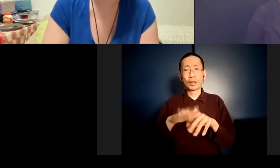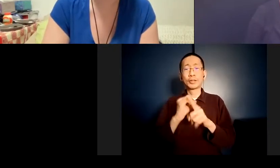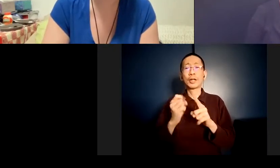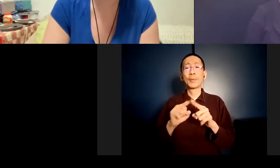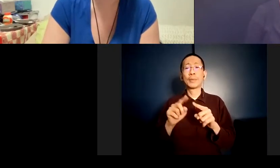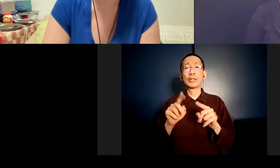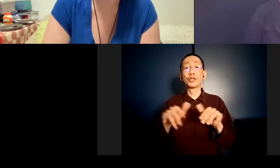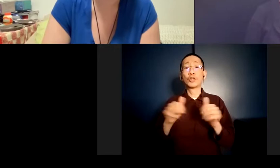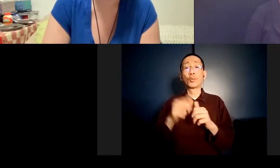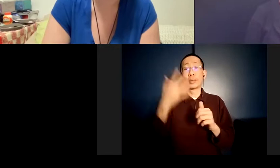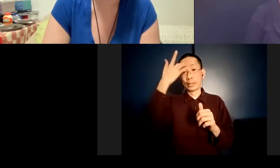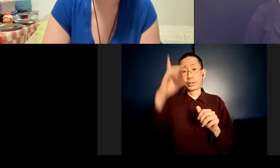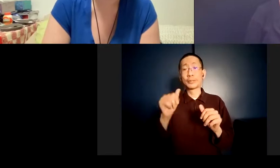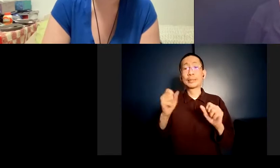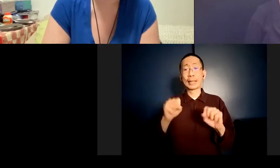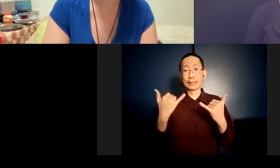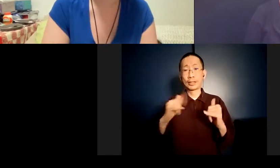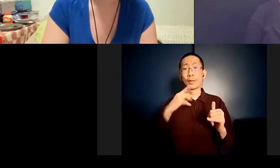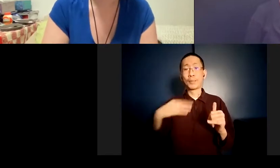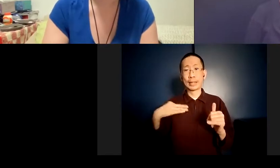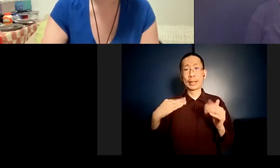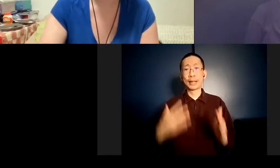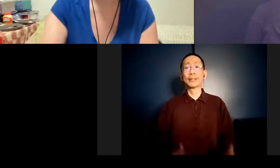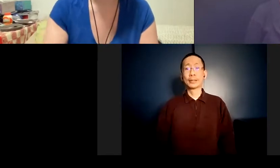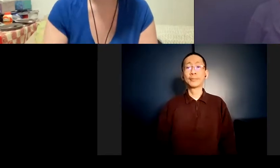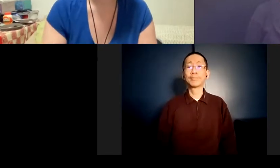intellectual disability can still be candidates.